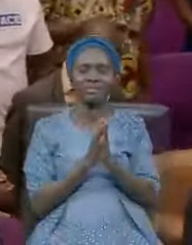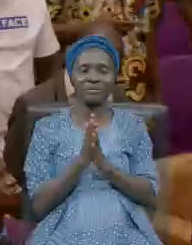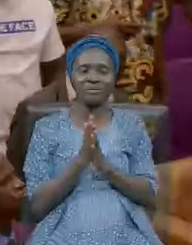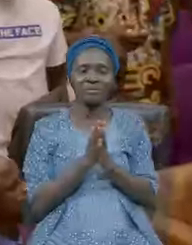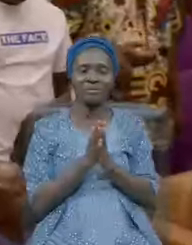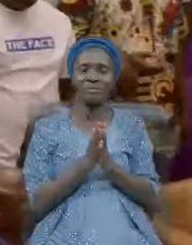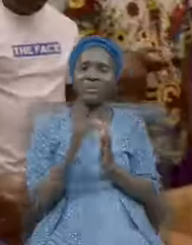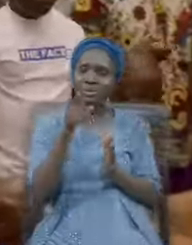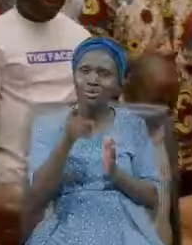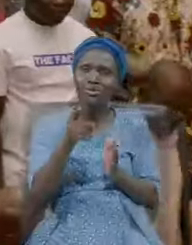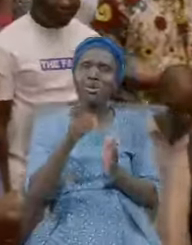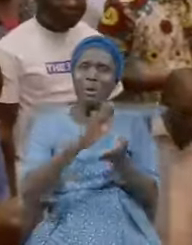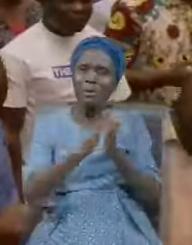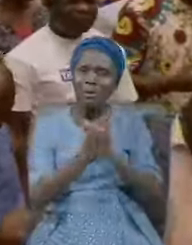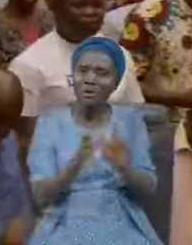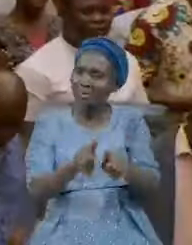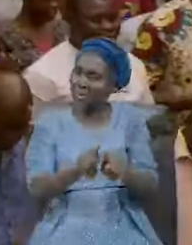Be different.